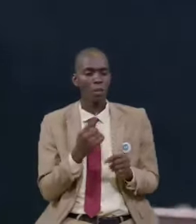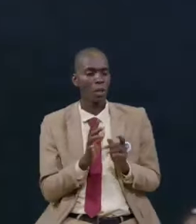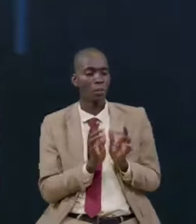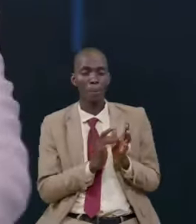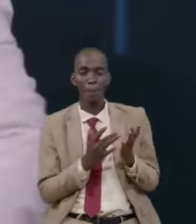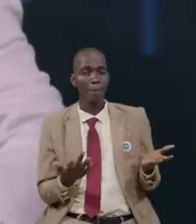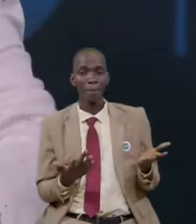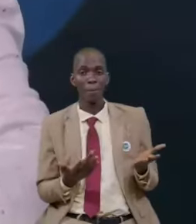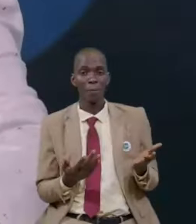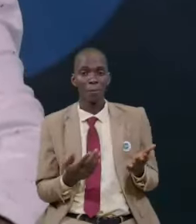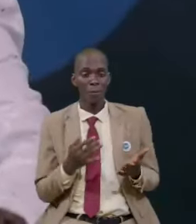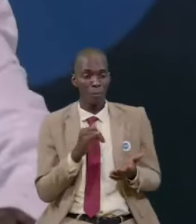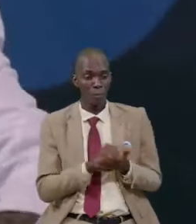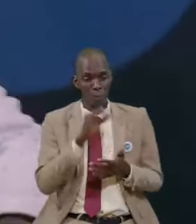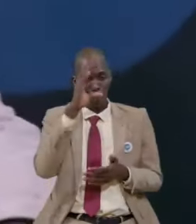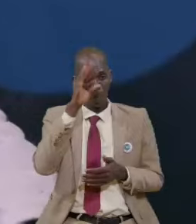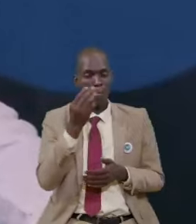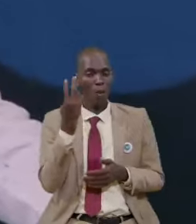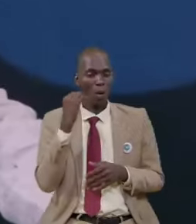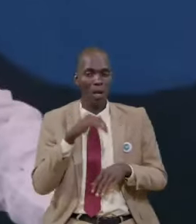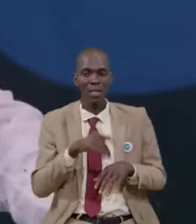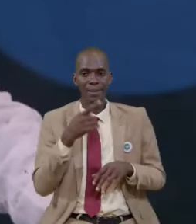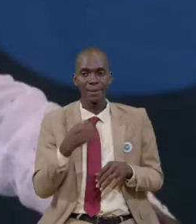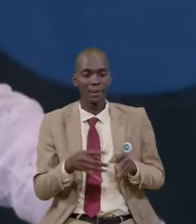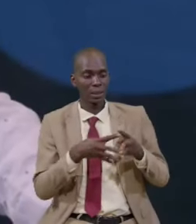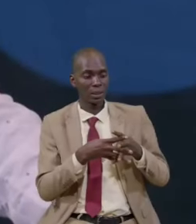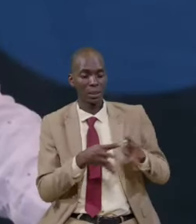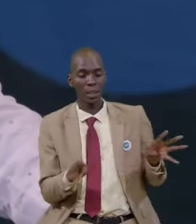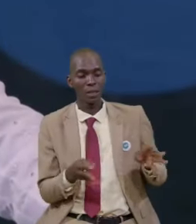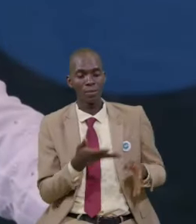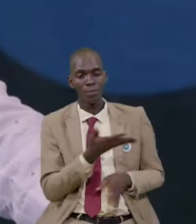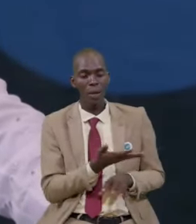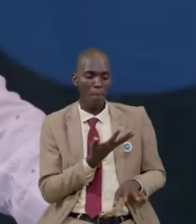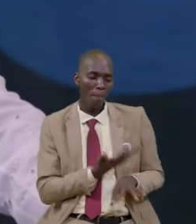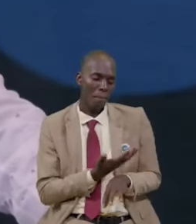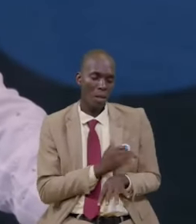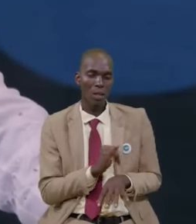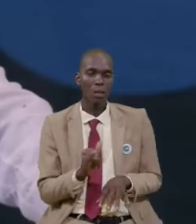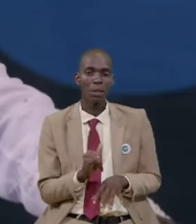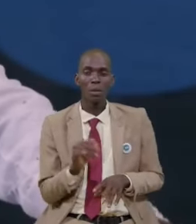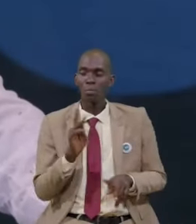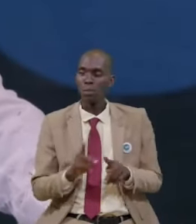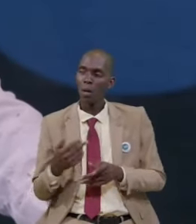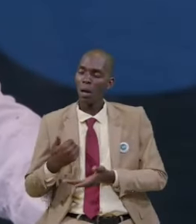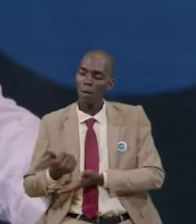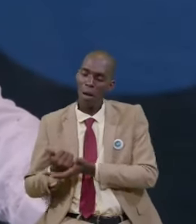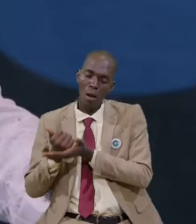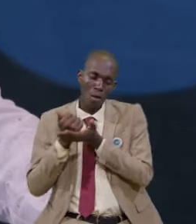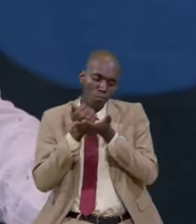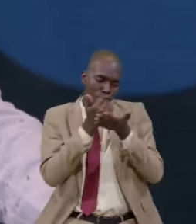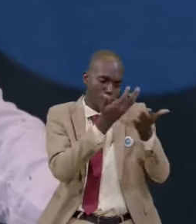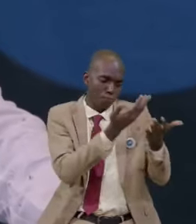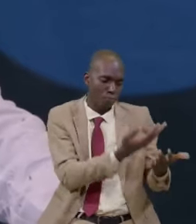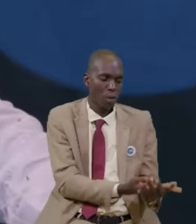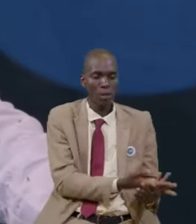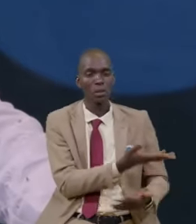that gate. They carried him there. He had never seen Peter before or